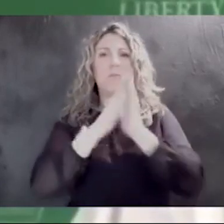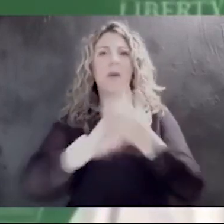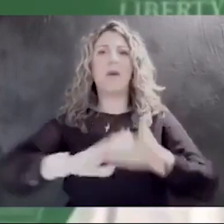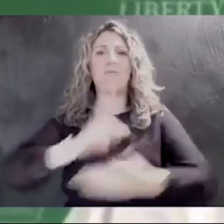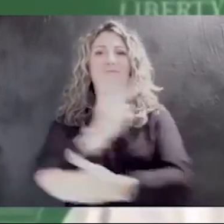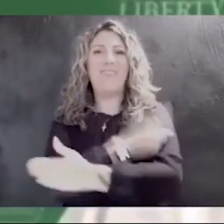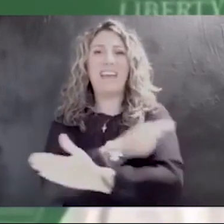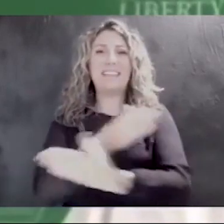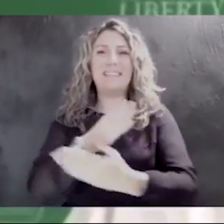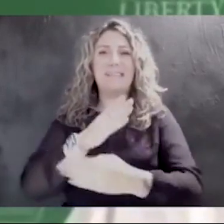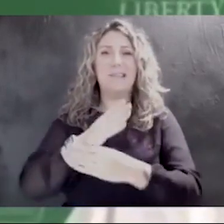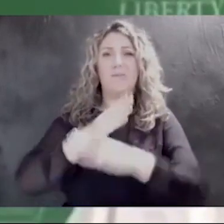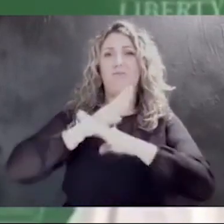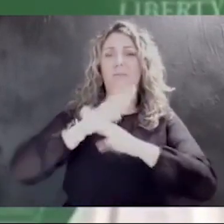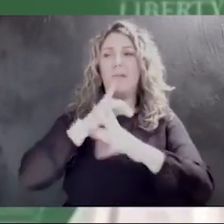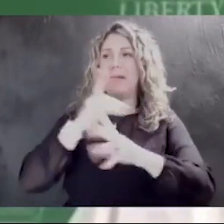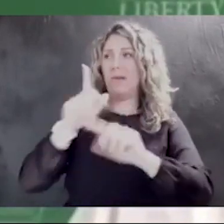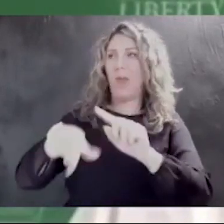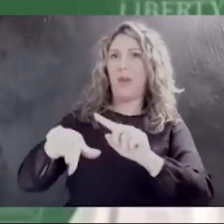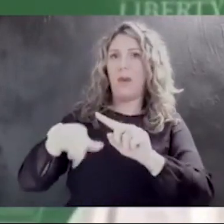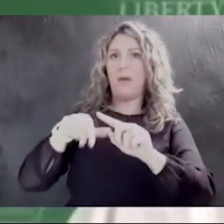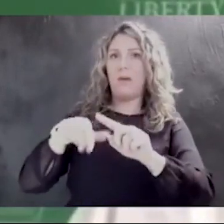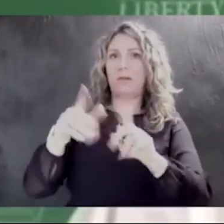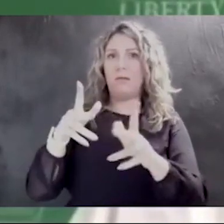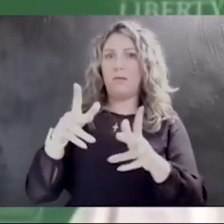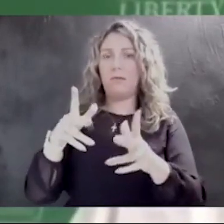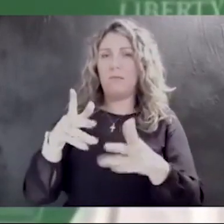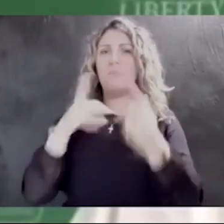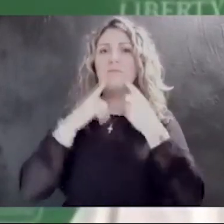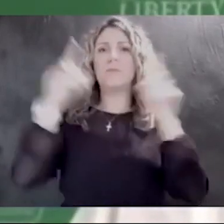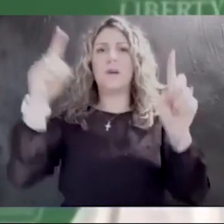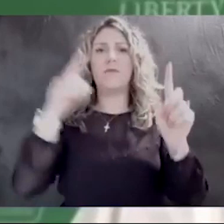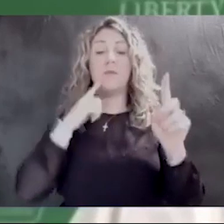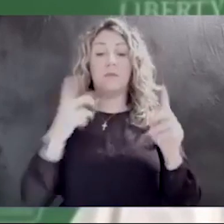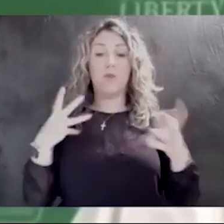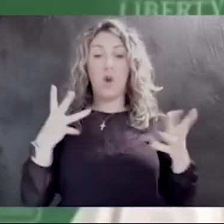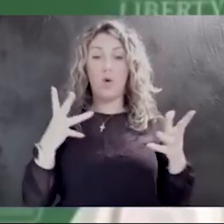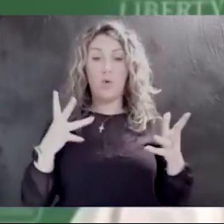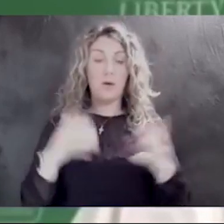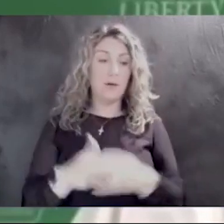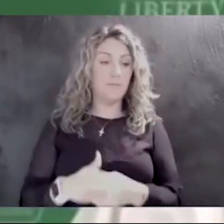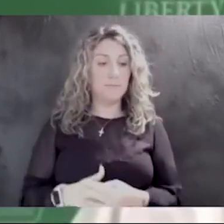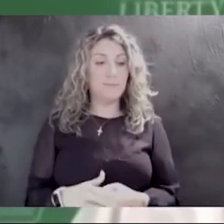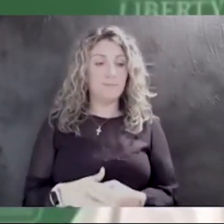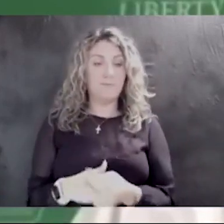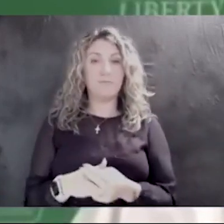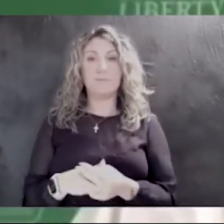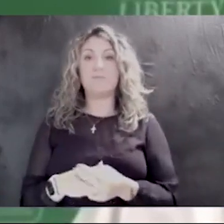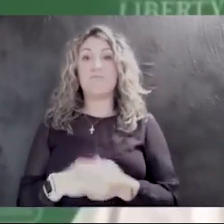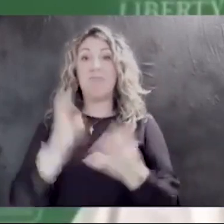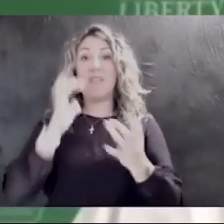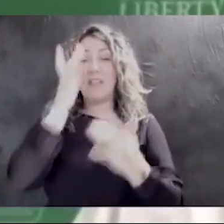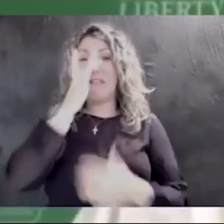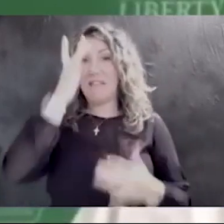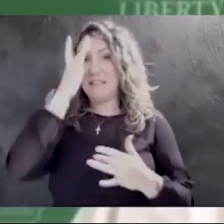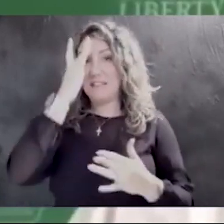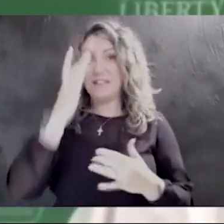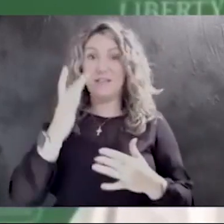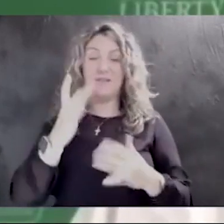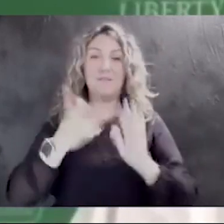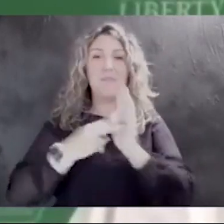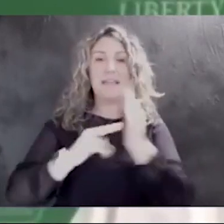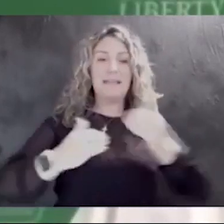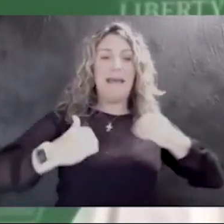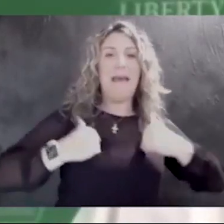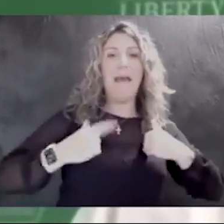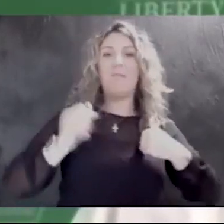more, that's going to be an issue. And of course, already this has become, the disease of the haves and have-nots, and it's